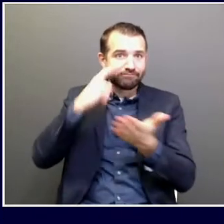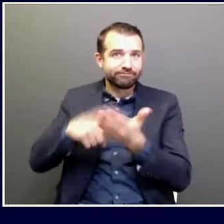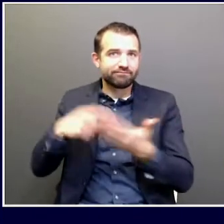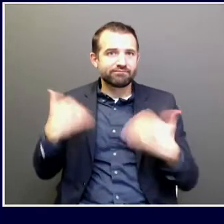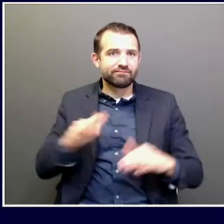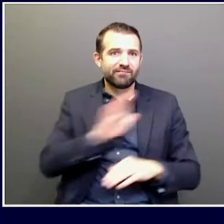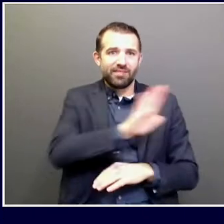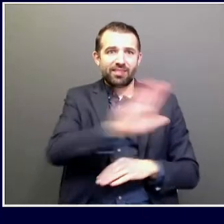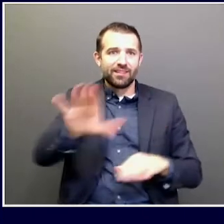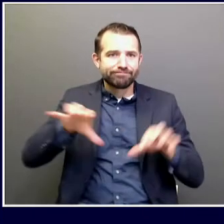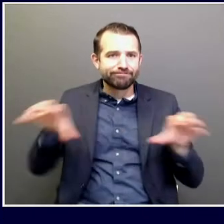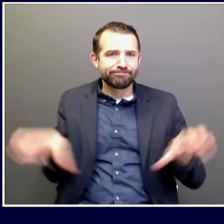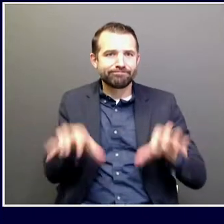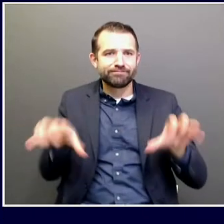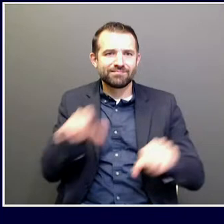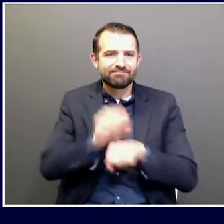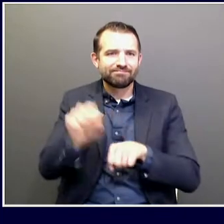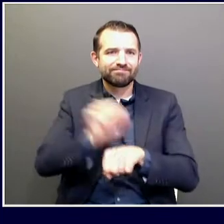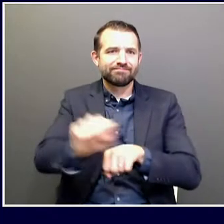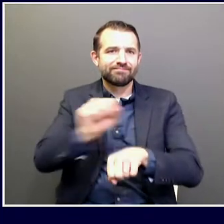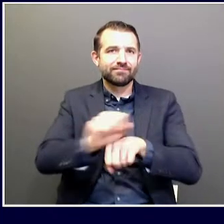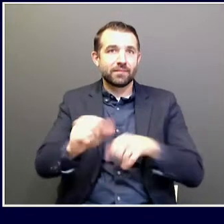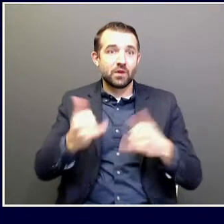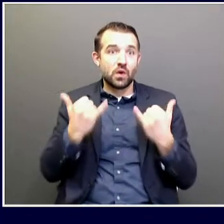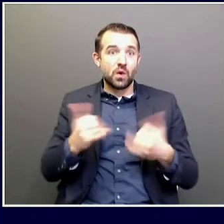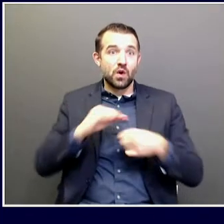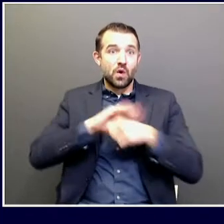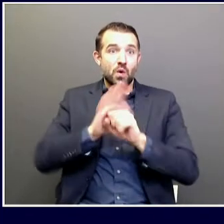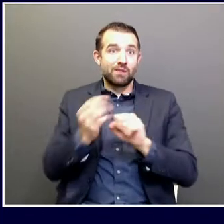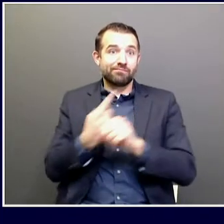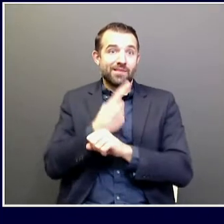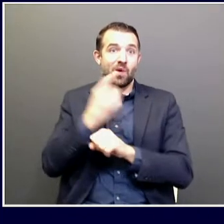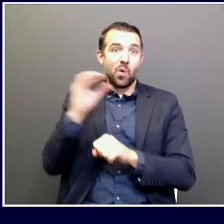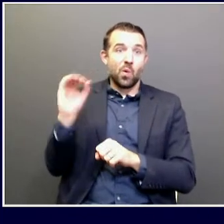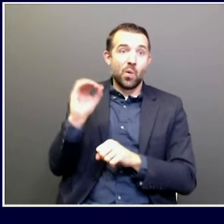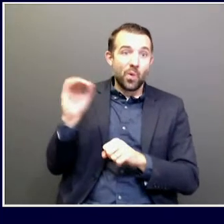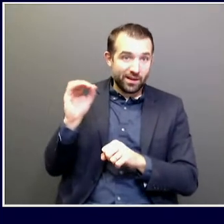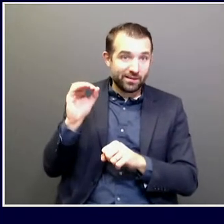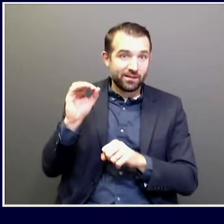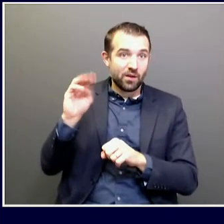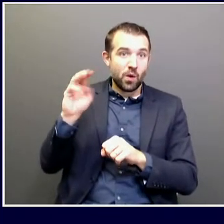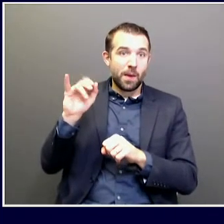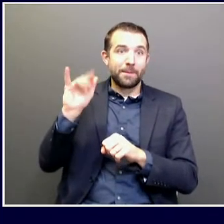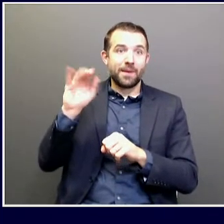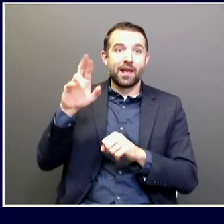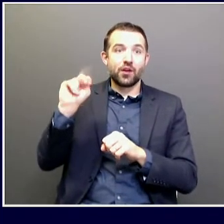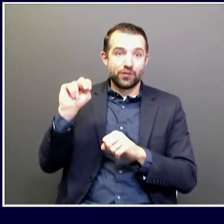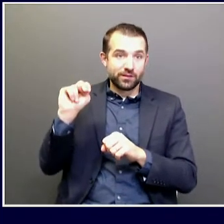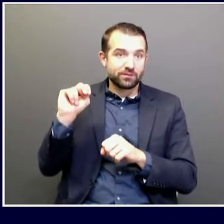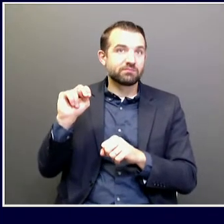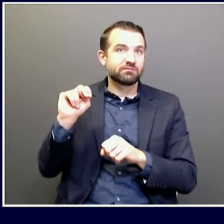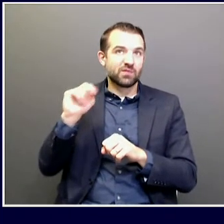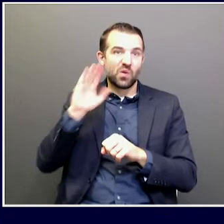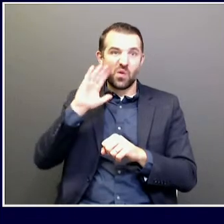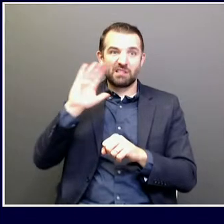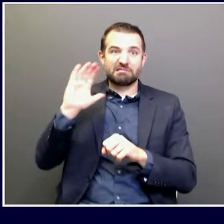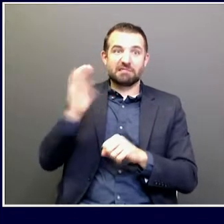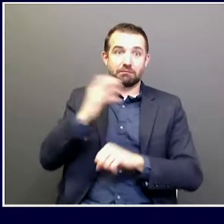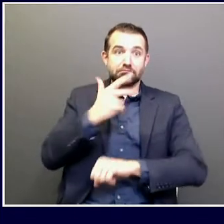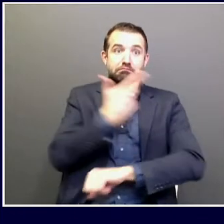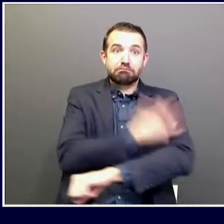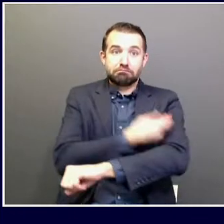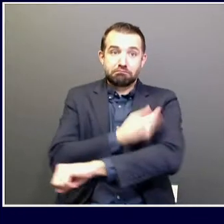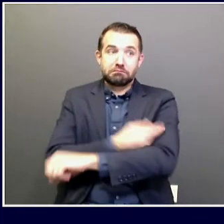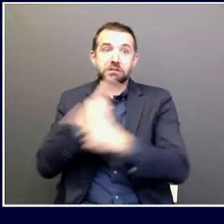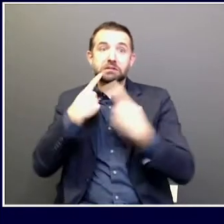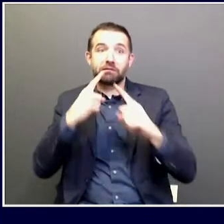Omicron variant, against which current vaccines appear to be effective. All the more reason to get vaccinated